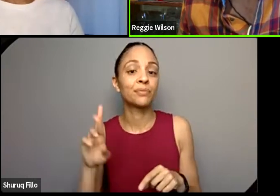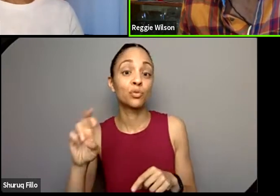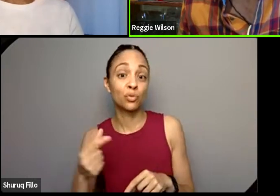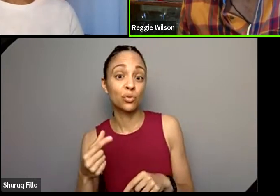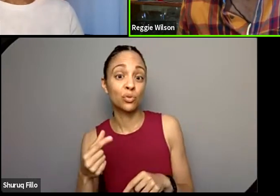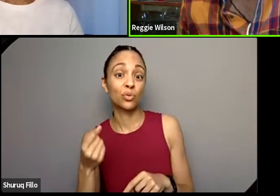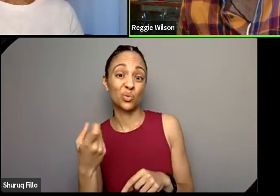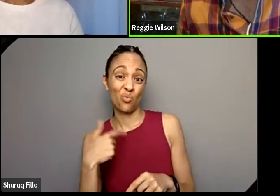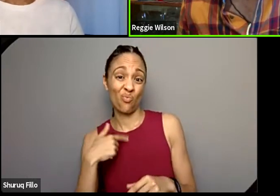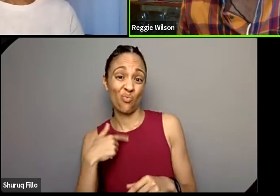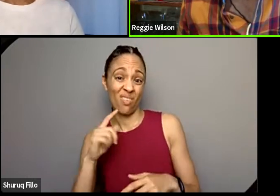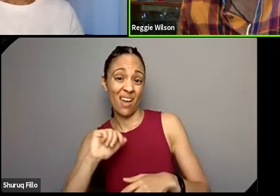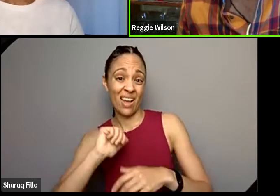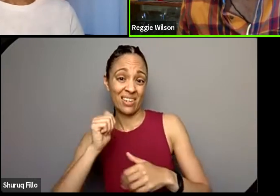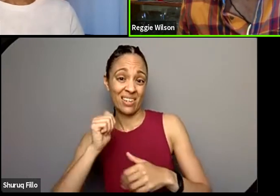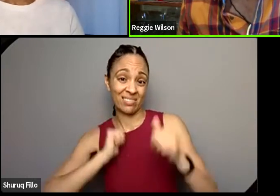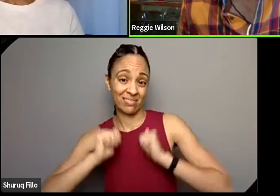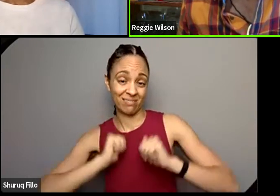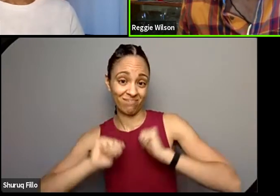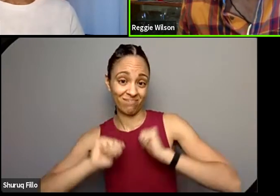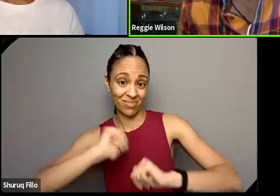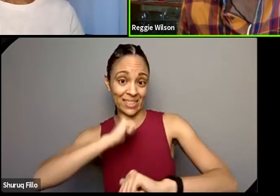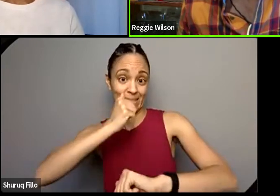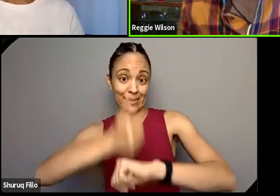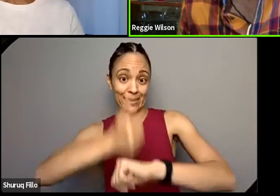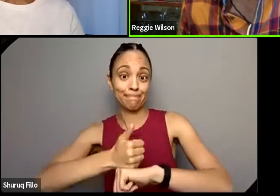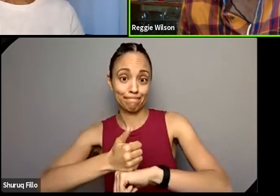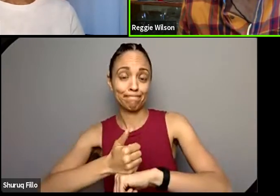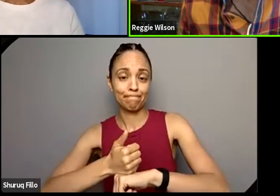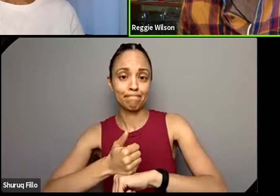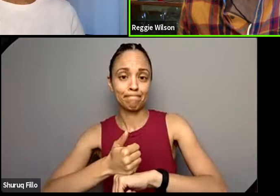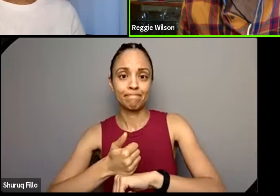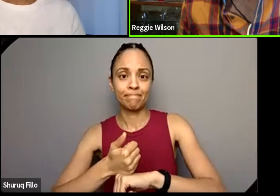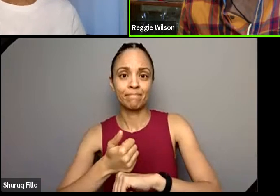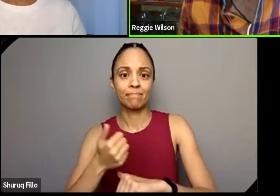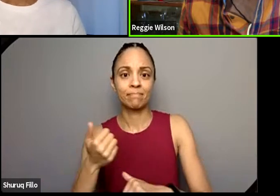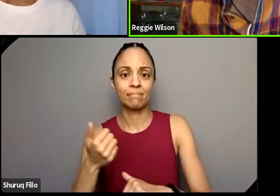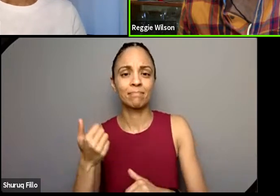Space. And that was called,